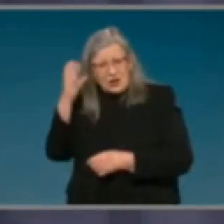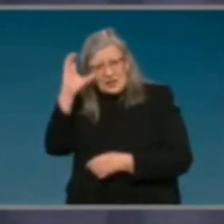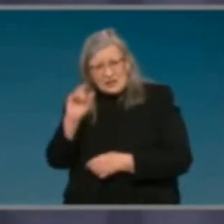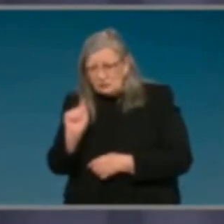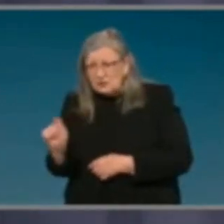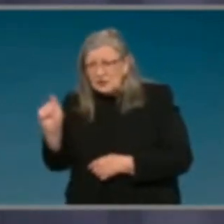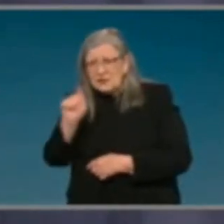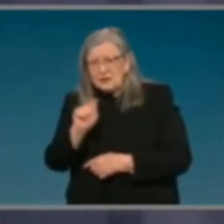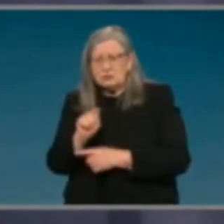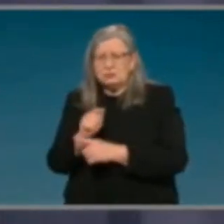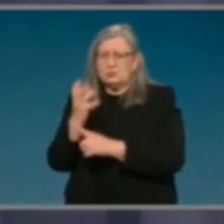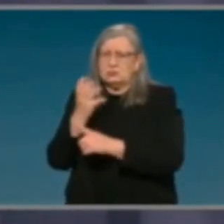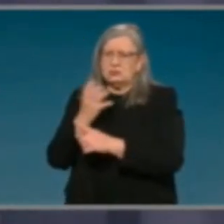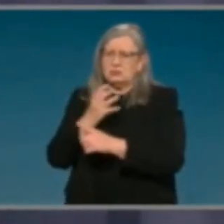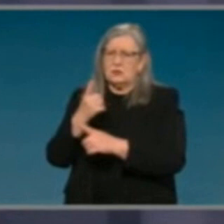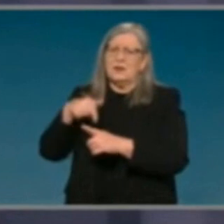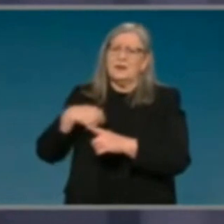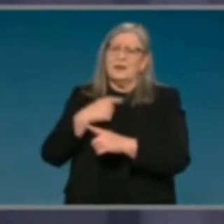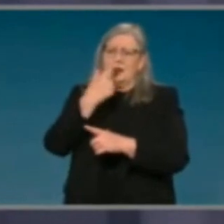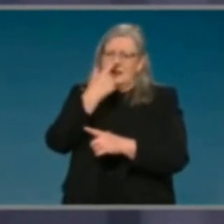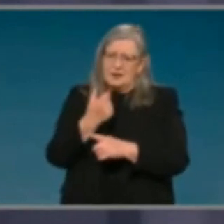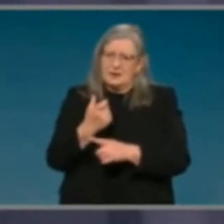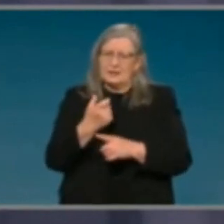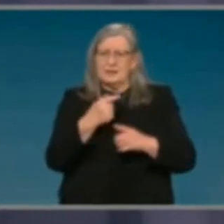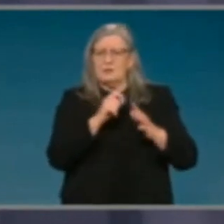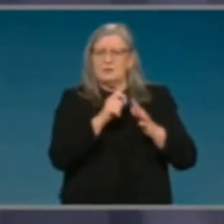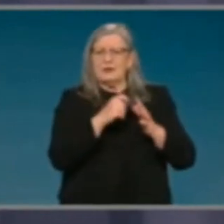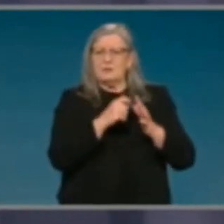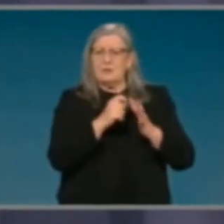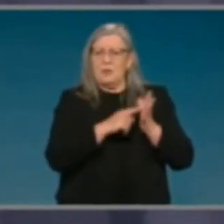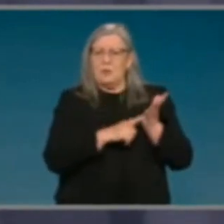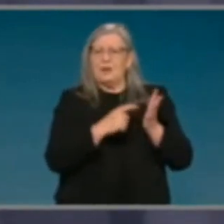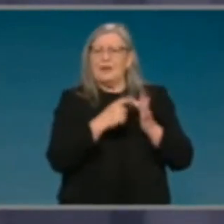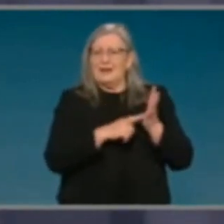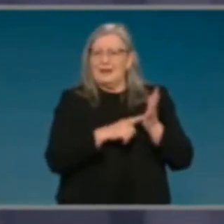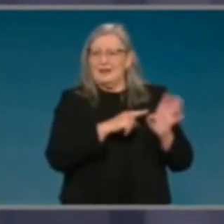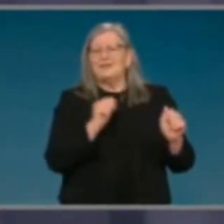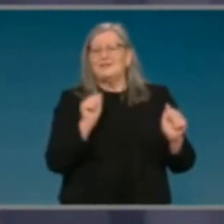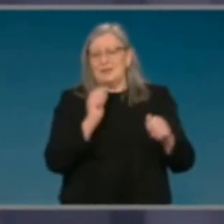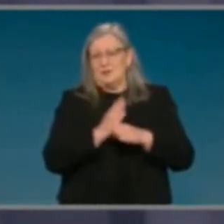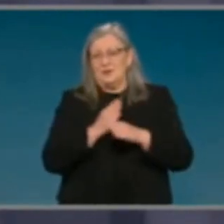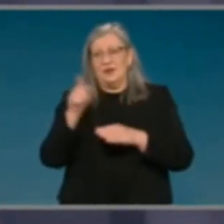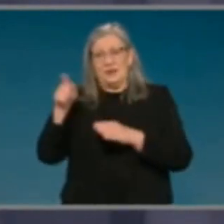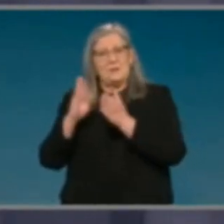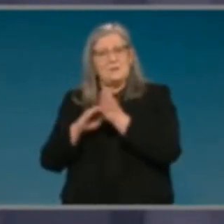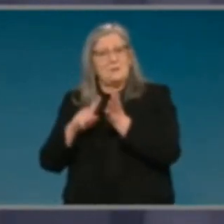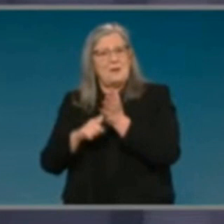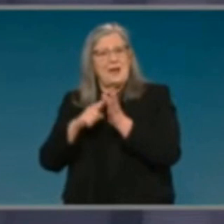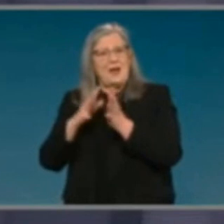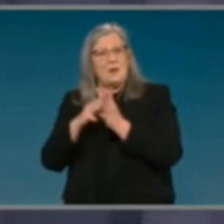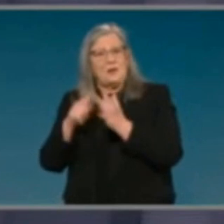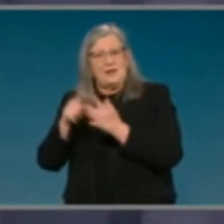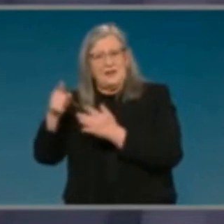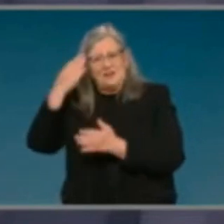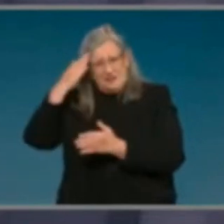Malawi, is that right? And knows that region of the world. We've had deep engagement with them throughout. So we're not